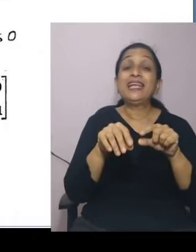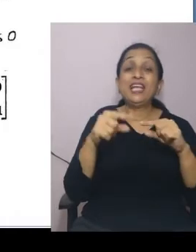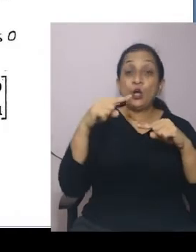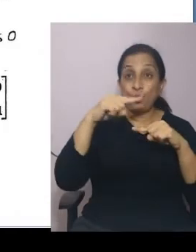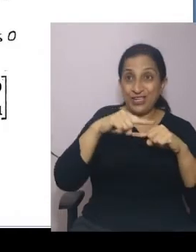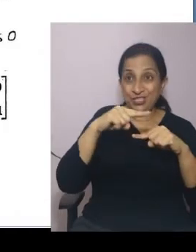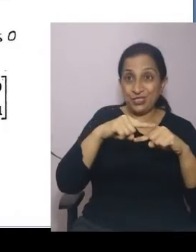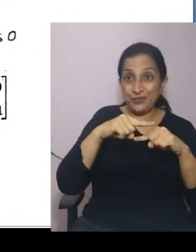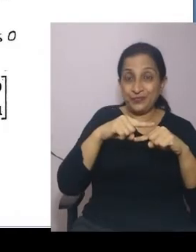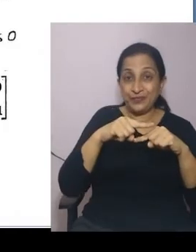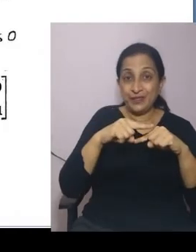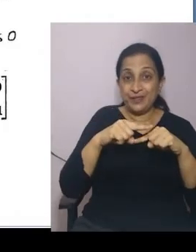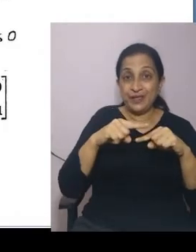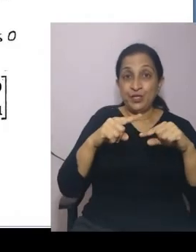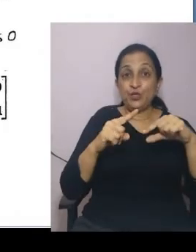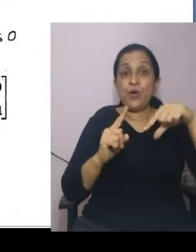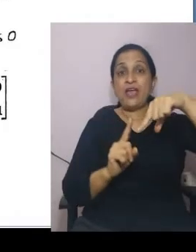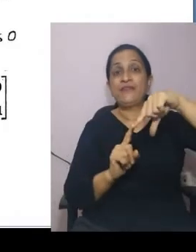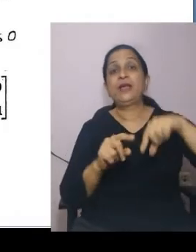equation for